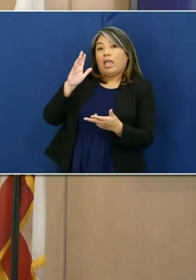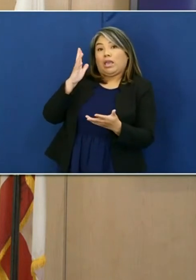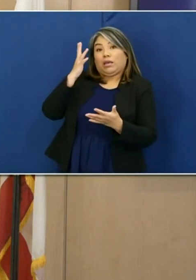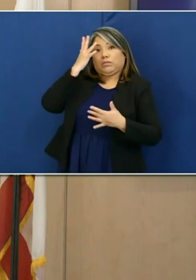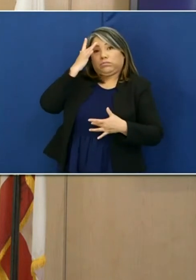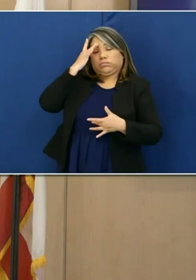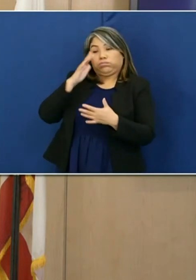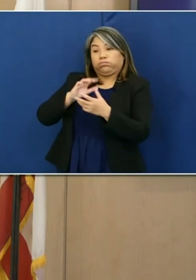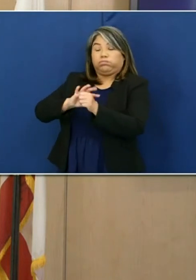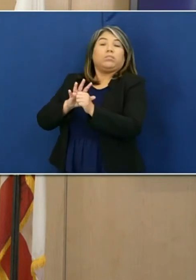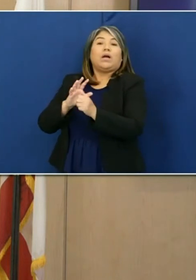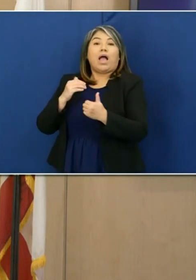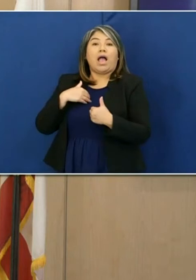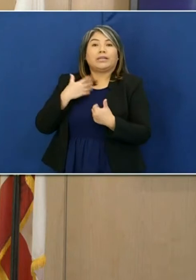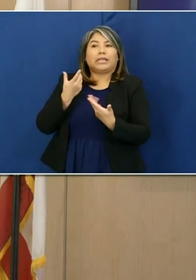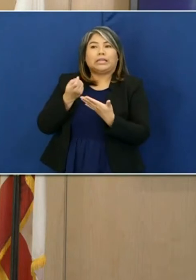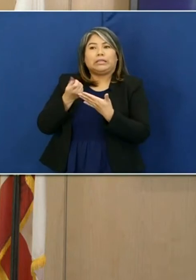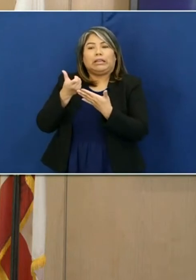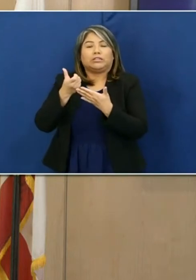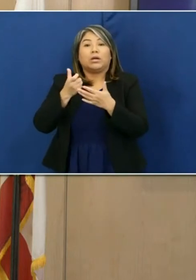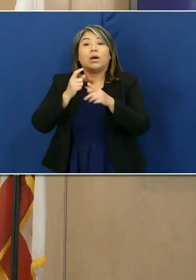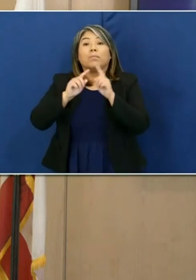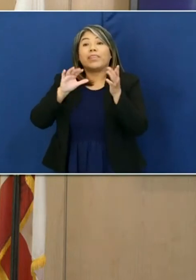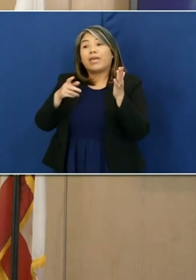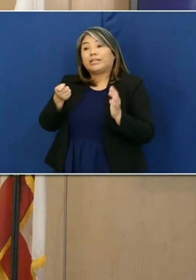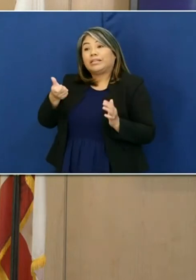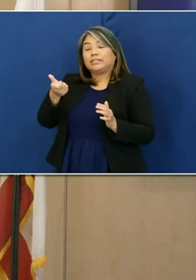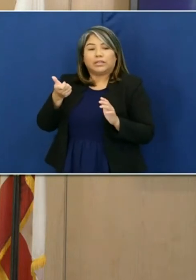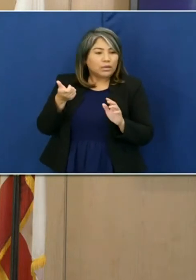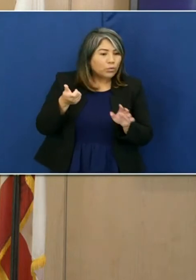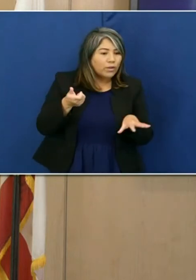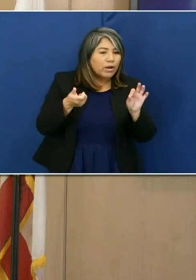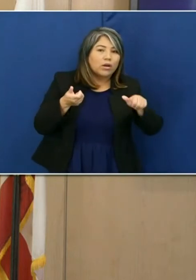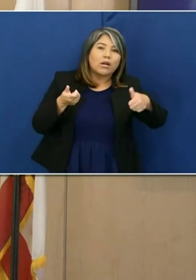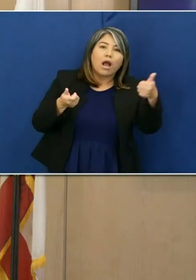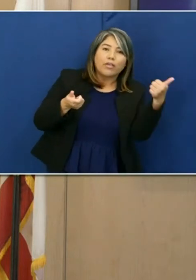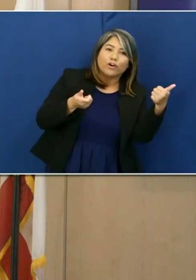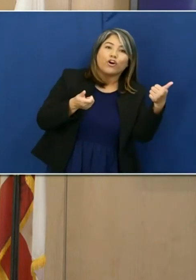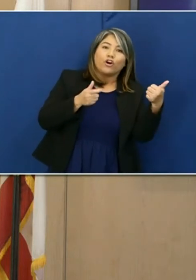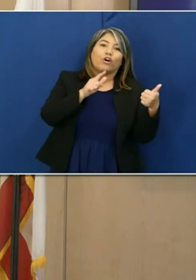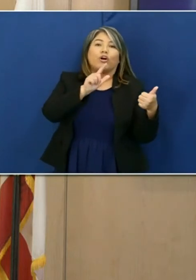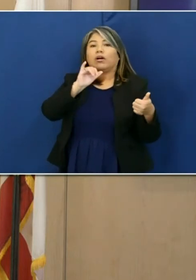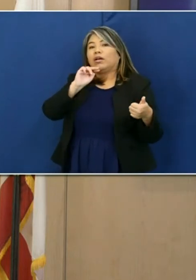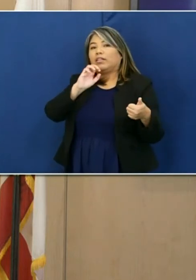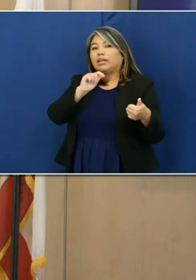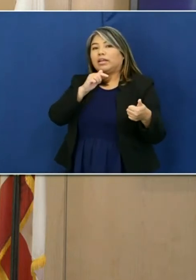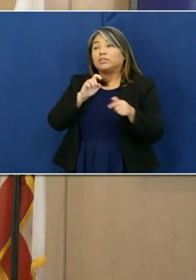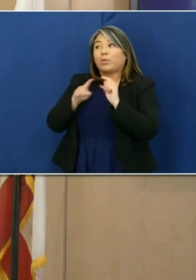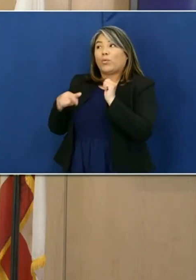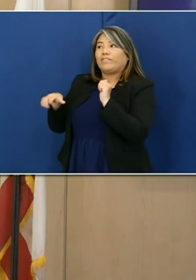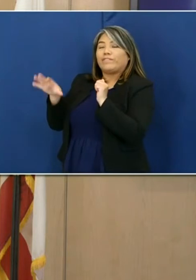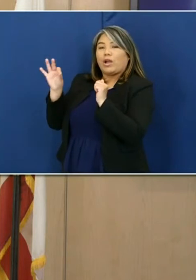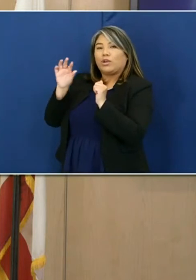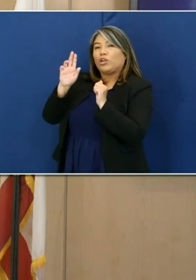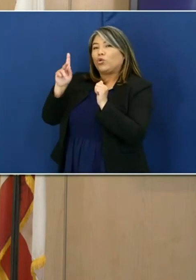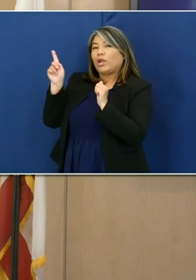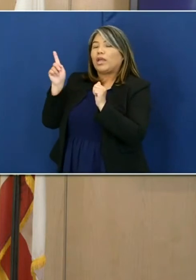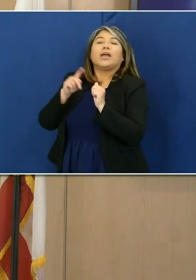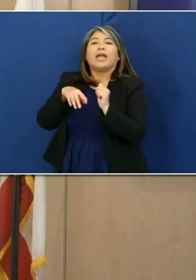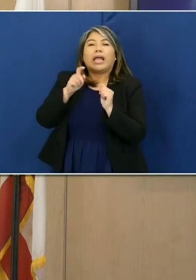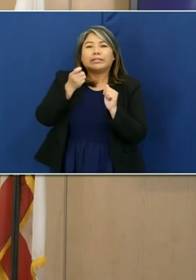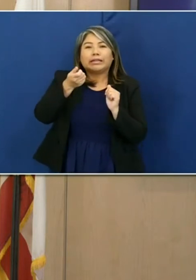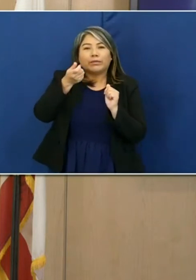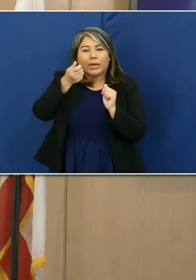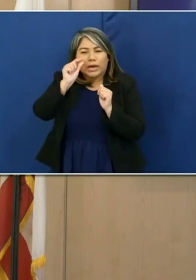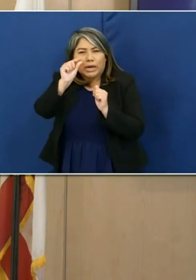specifically has a deletion, although that deletion is also found in other lineages, but is found in this UK lineage. It's a little deletion